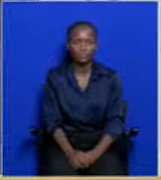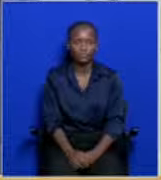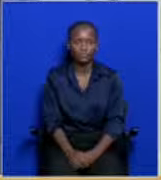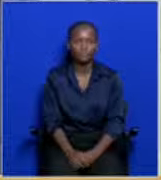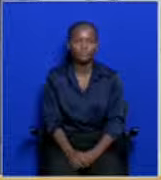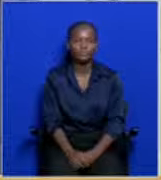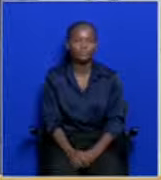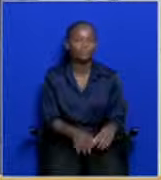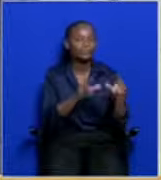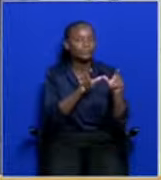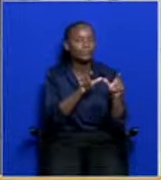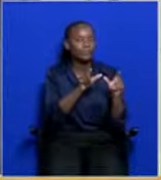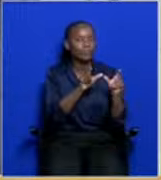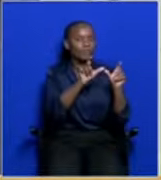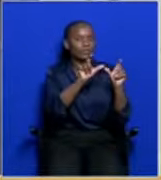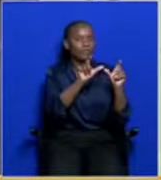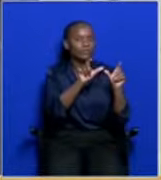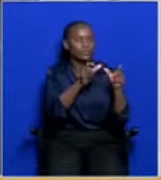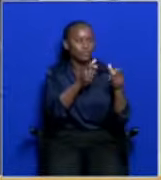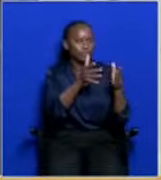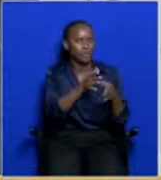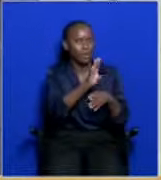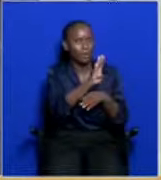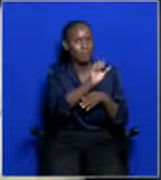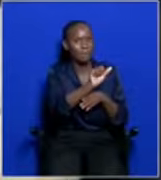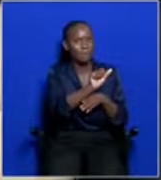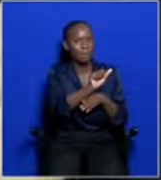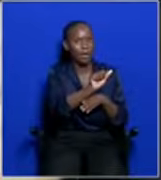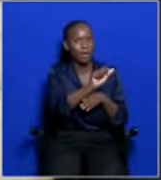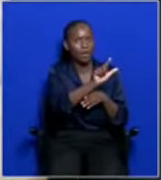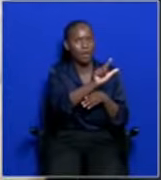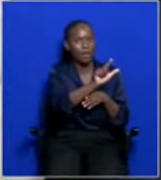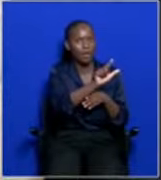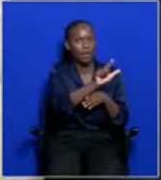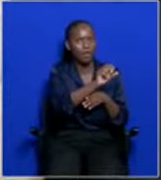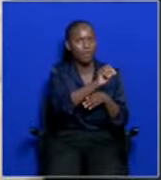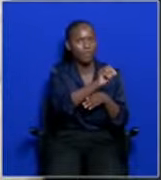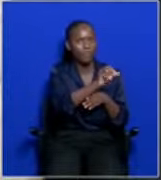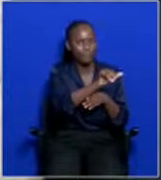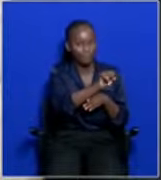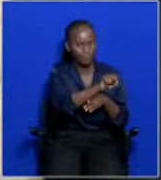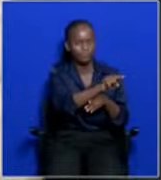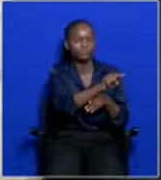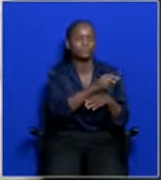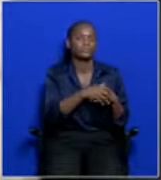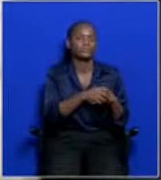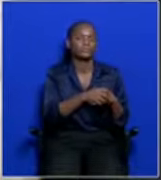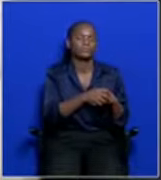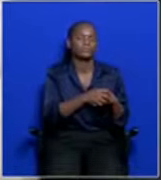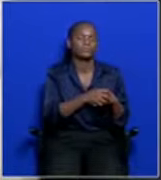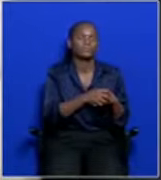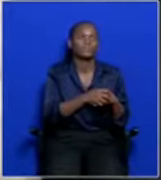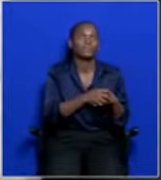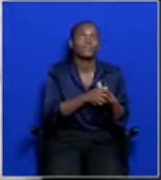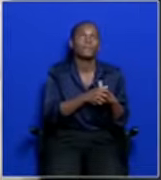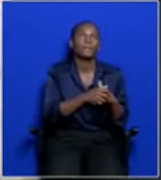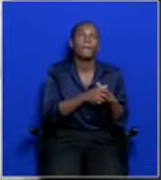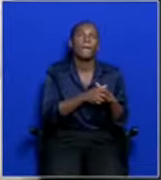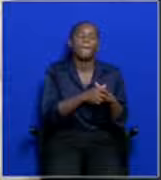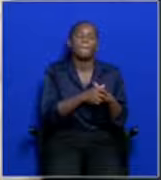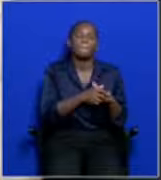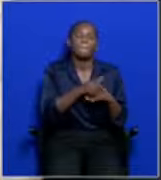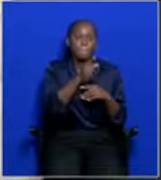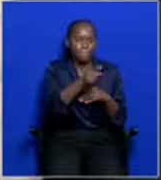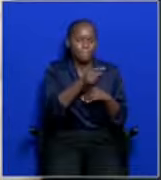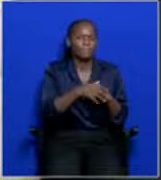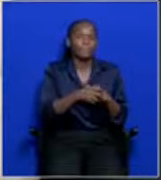especially because you've got the experience with the SAPS? Yes. You know how the SAPS does things. You've told us there's a record.